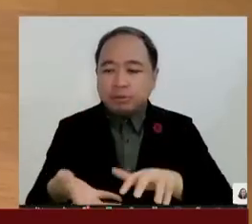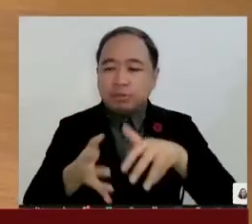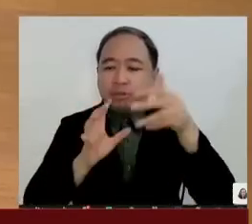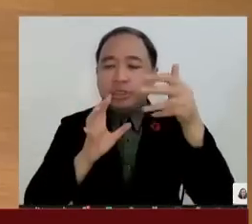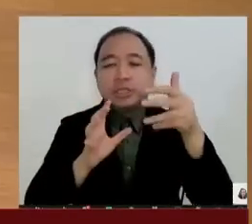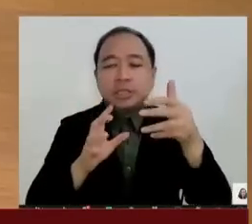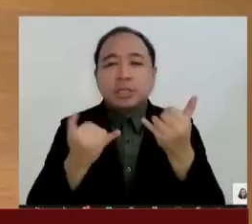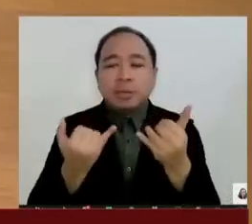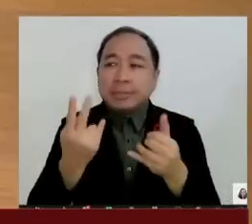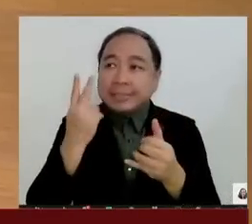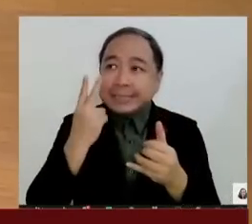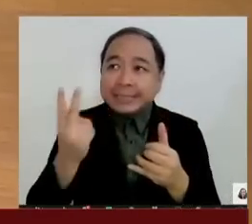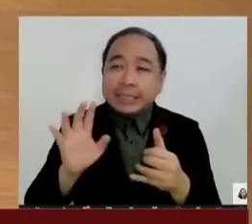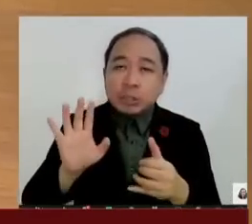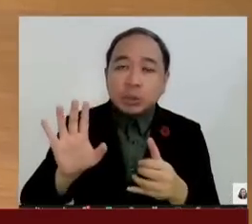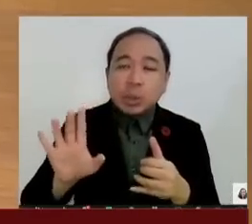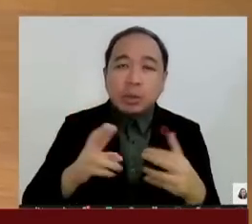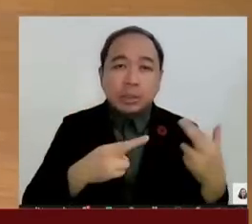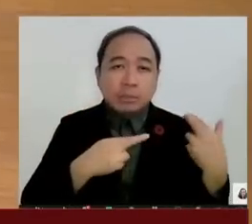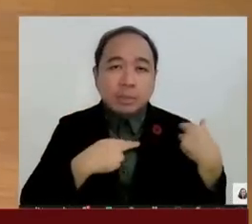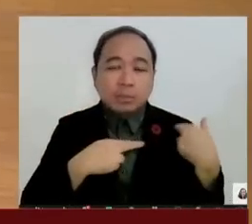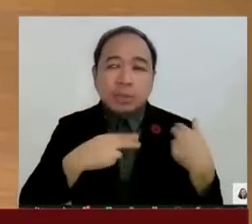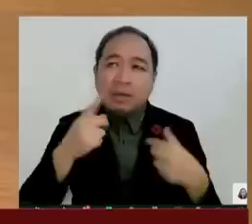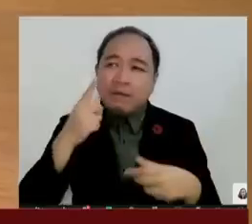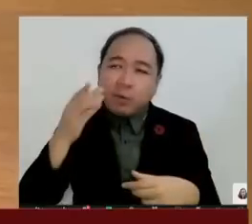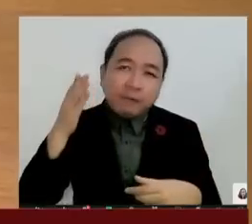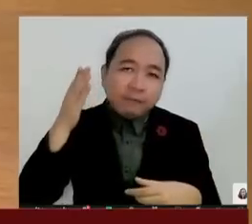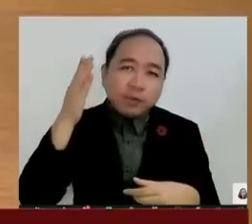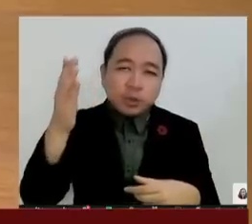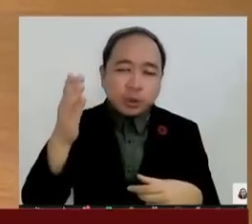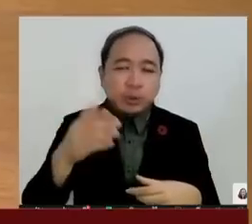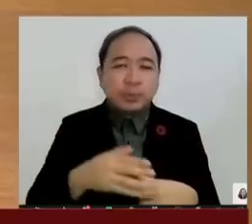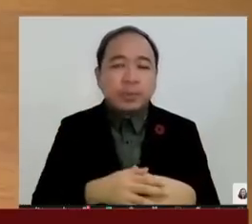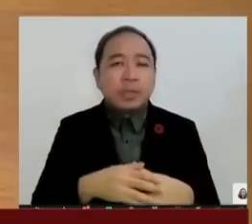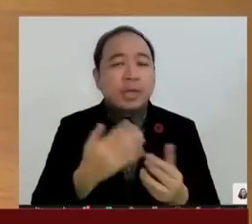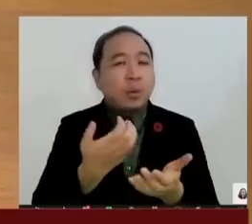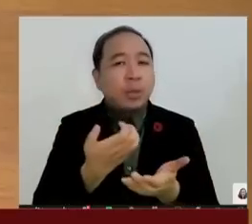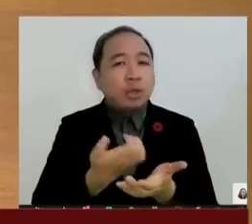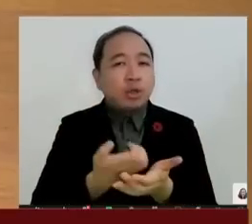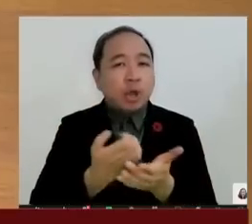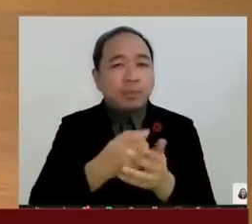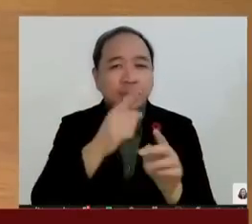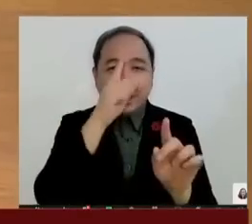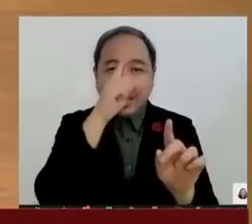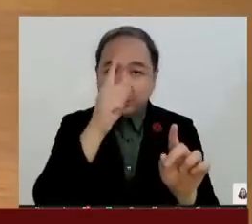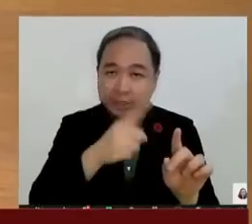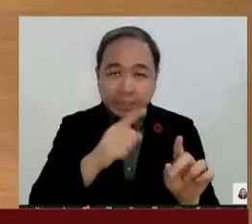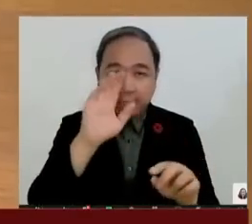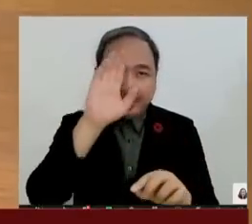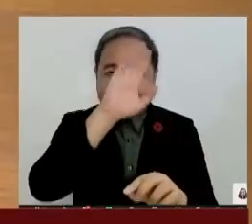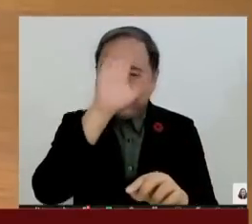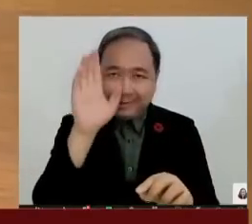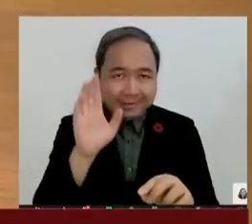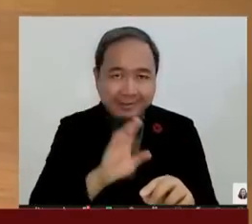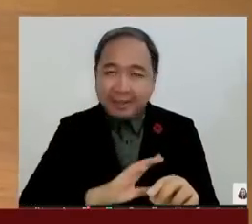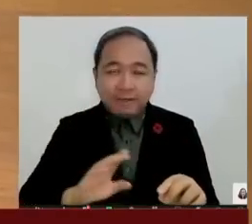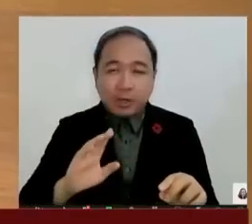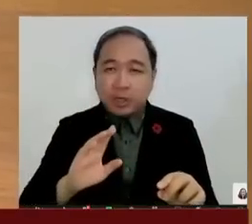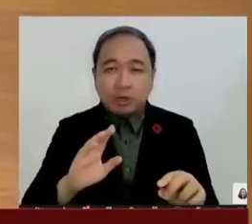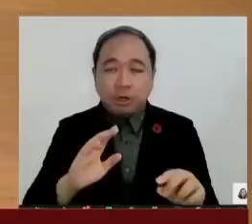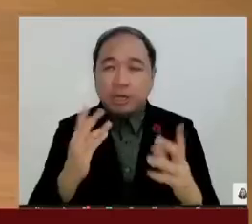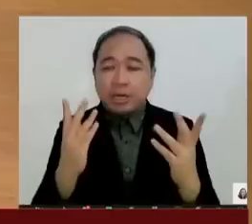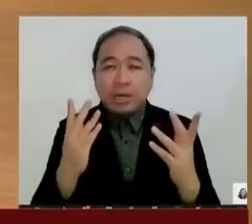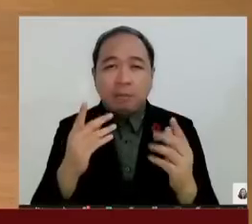our responsibility to the future. The economic agenda cannot and will not ever be incompatible with our